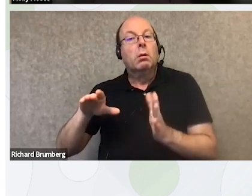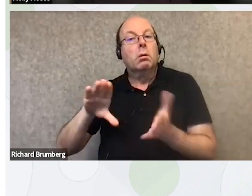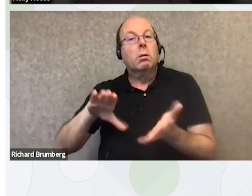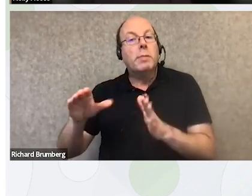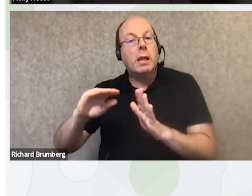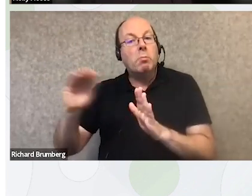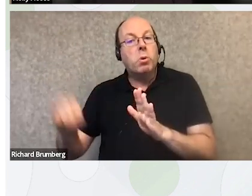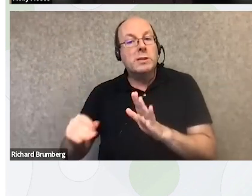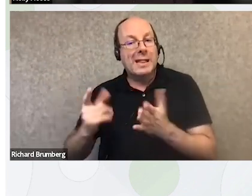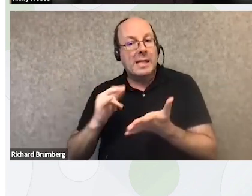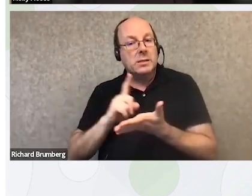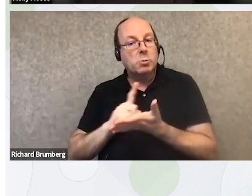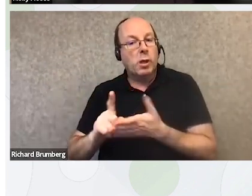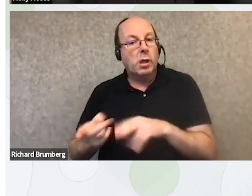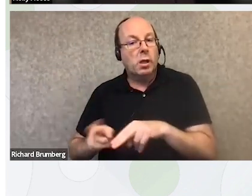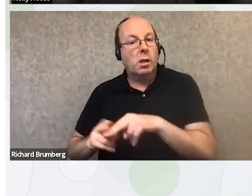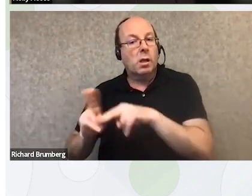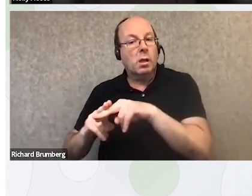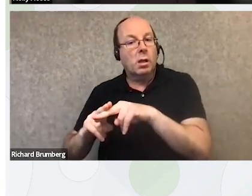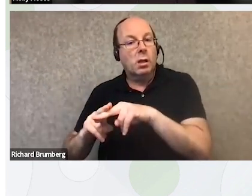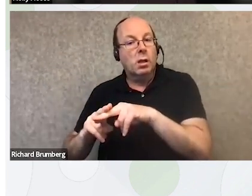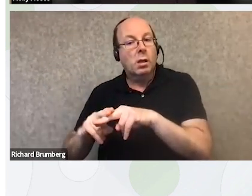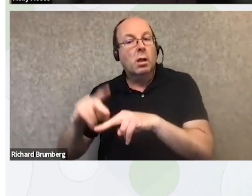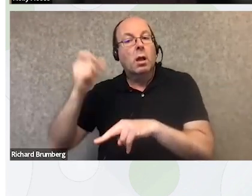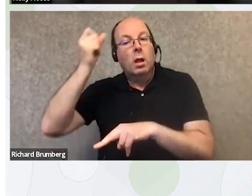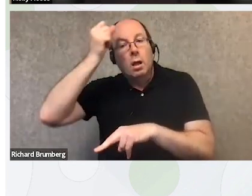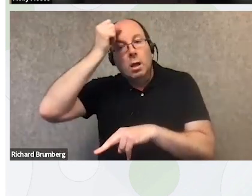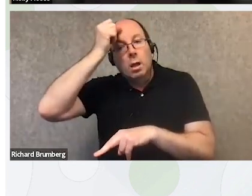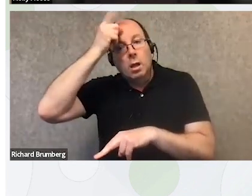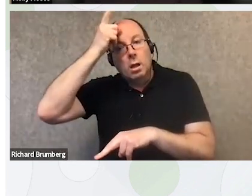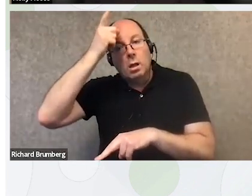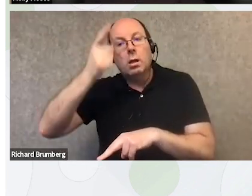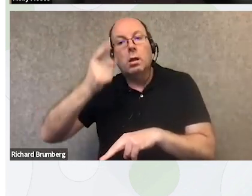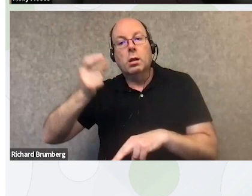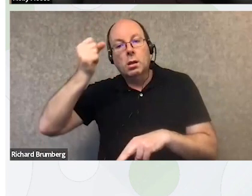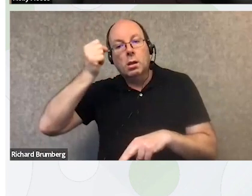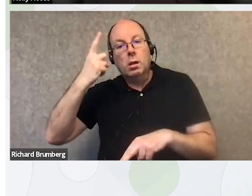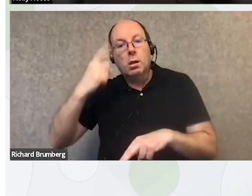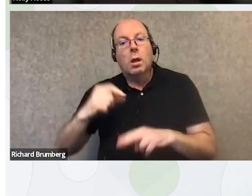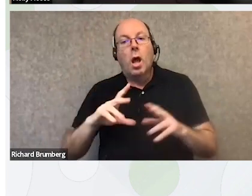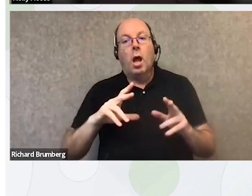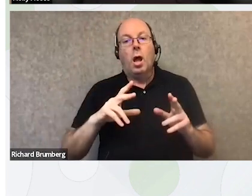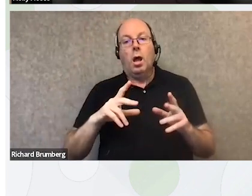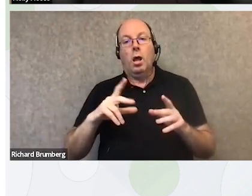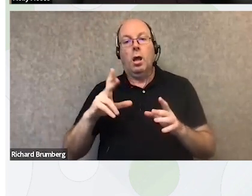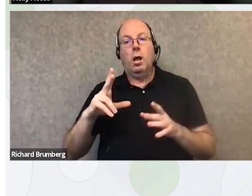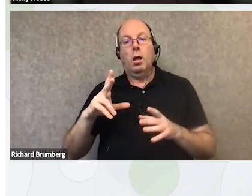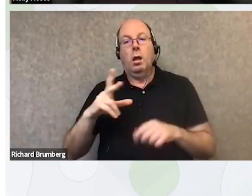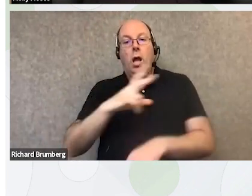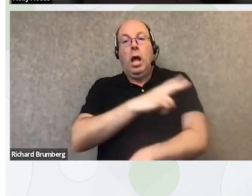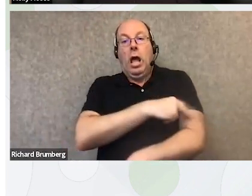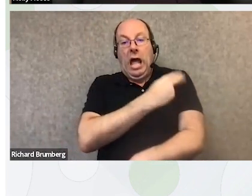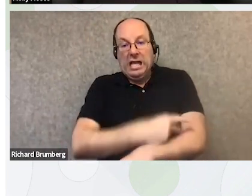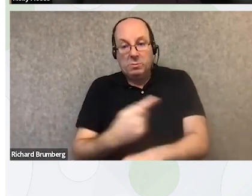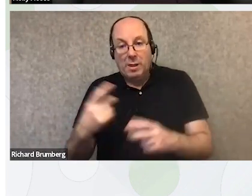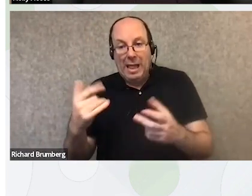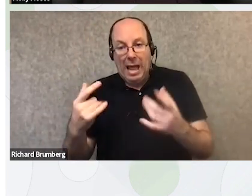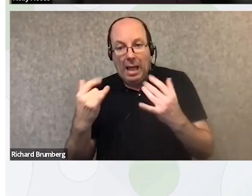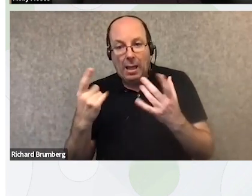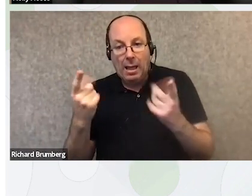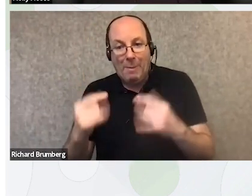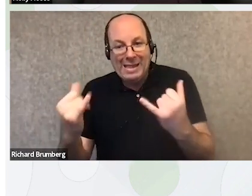again, important to remember that this is a lag variable after recent increases in hospitalizations from weeks prior.